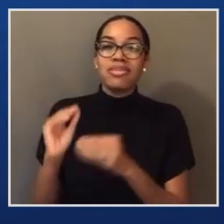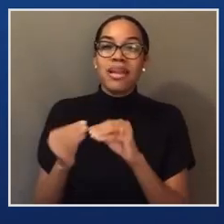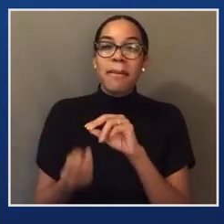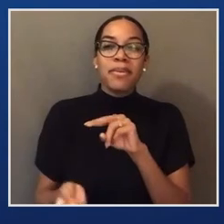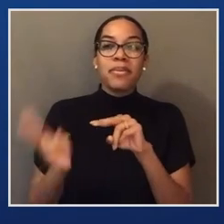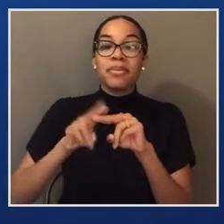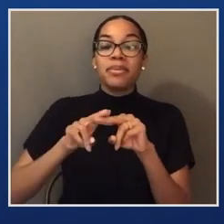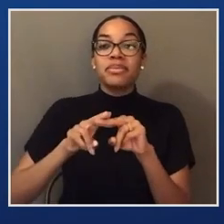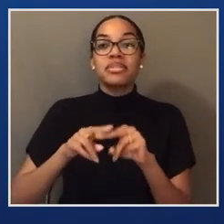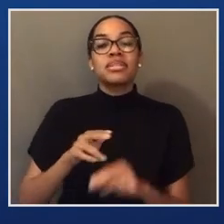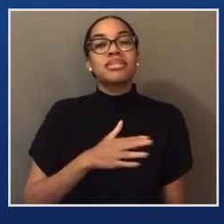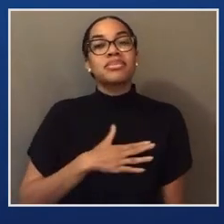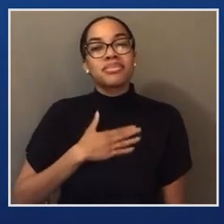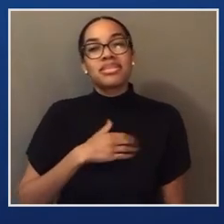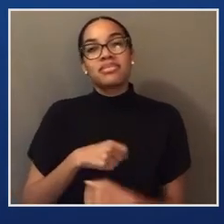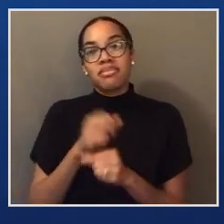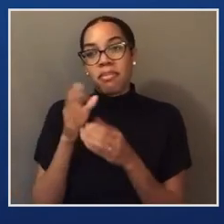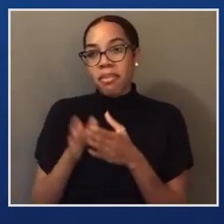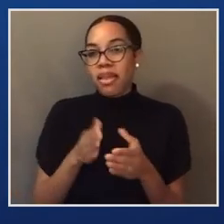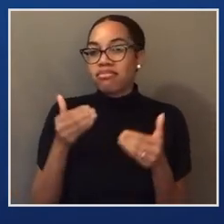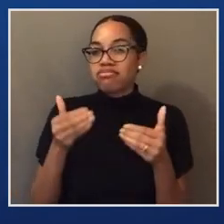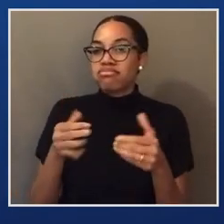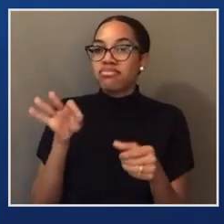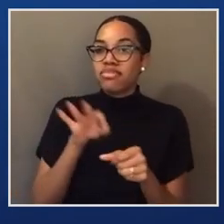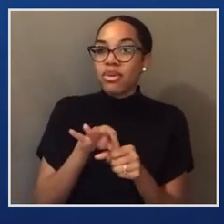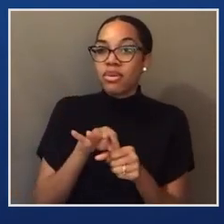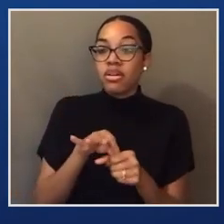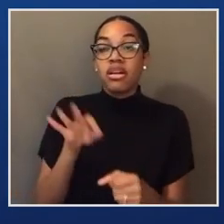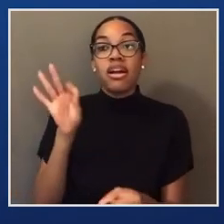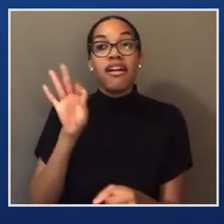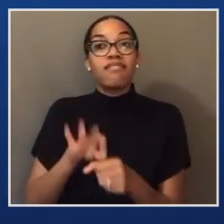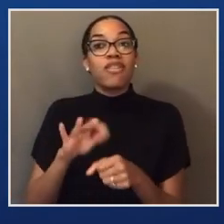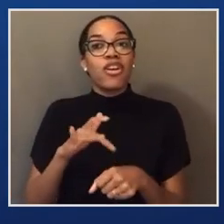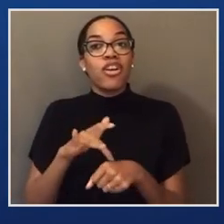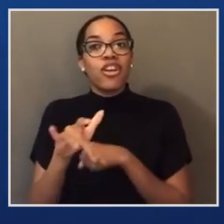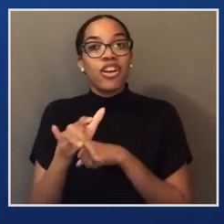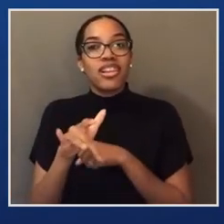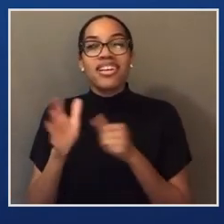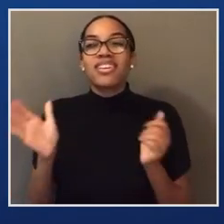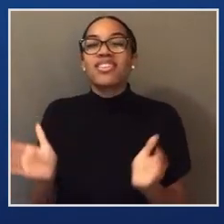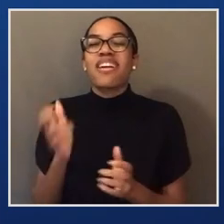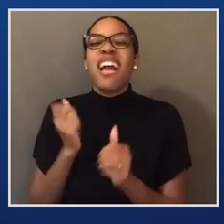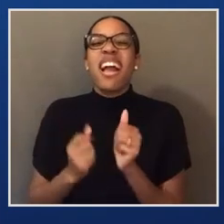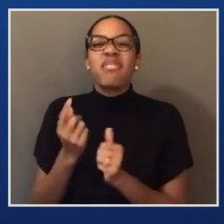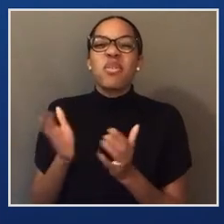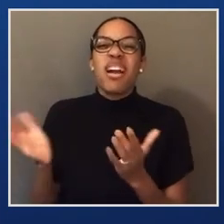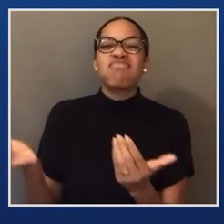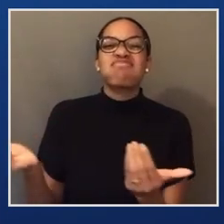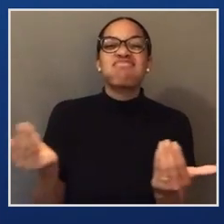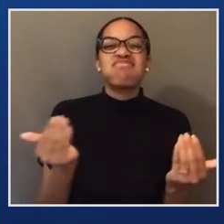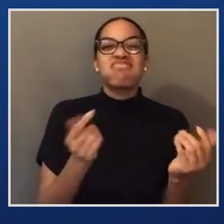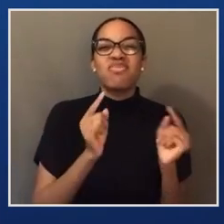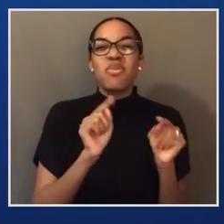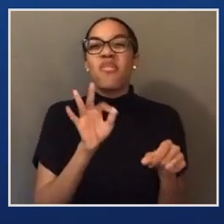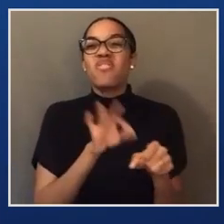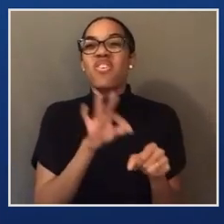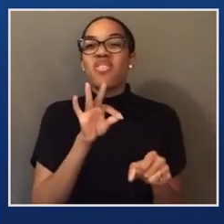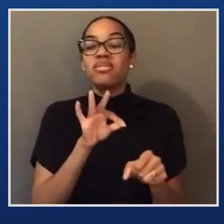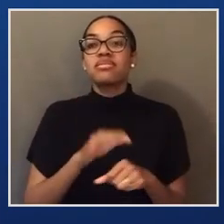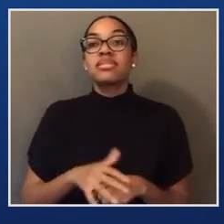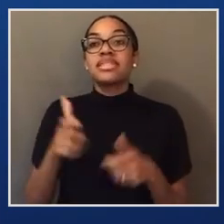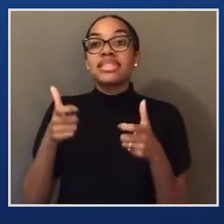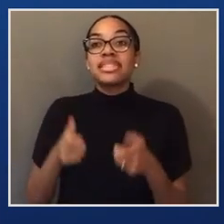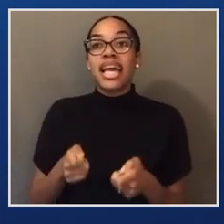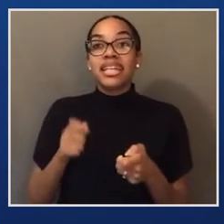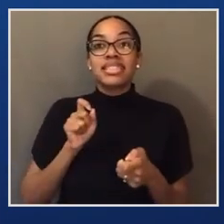please make a plan to vote, vote early, and urge everyone you know to do the same. Please text